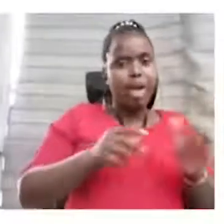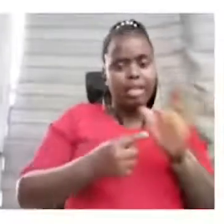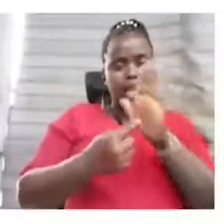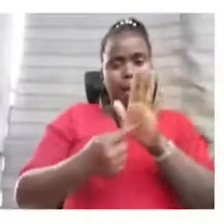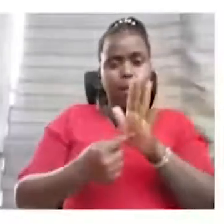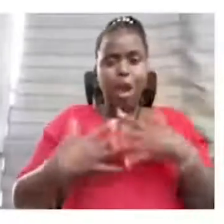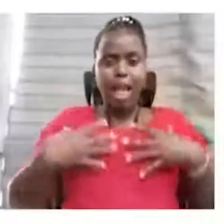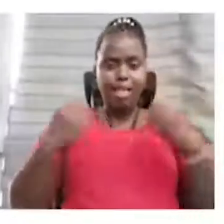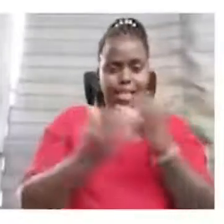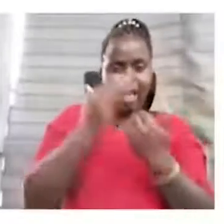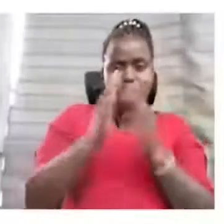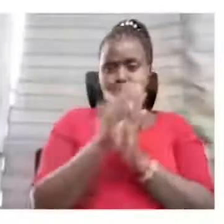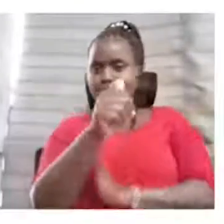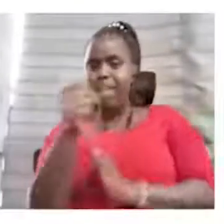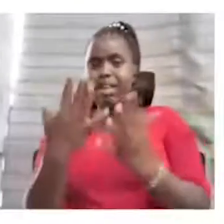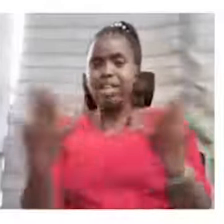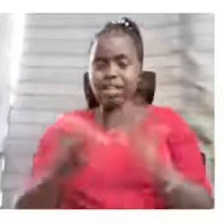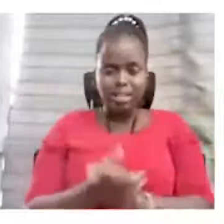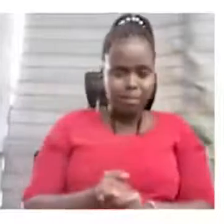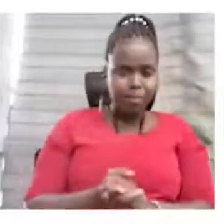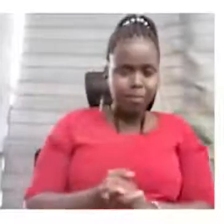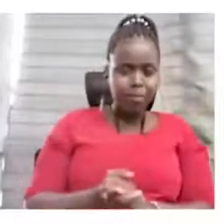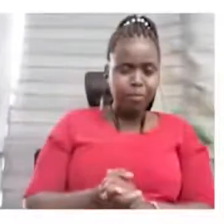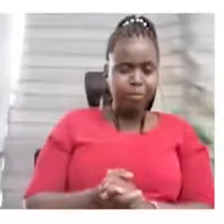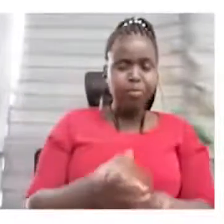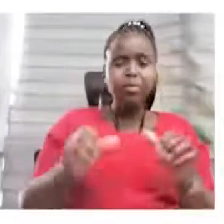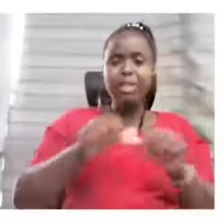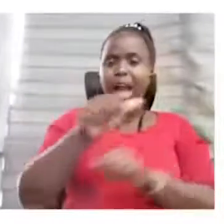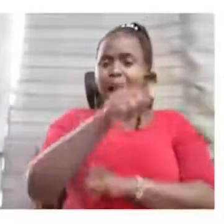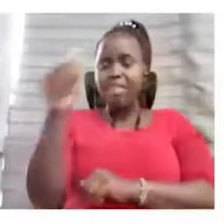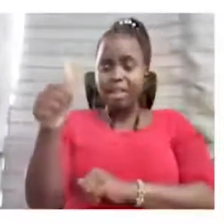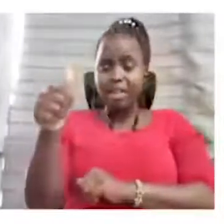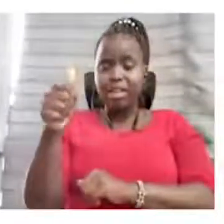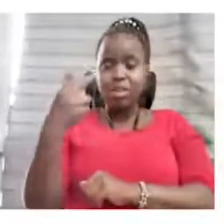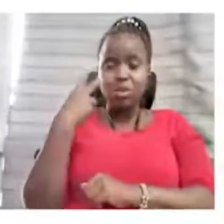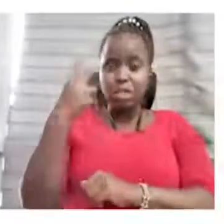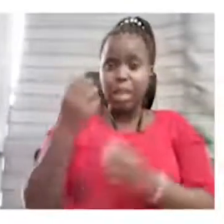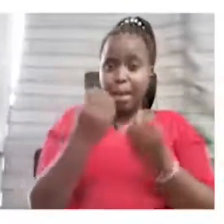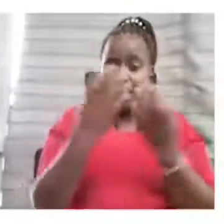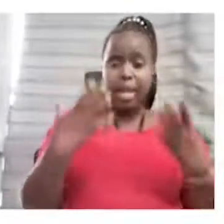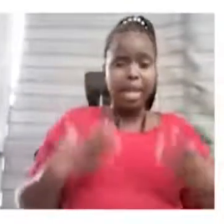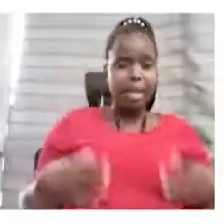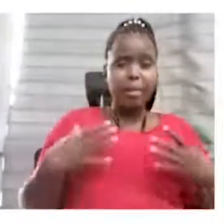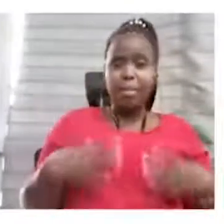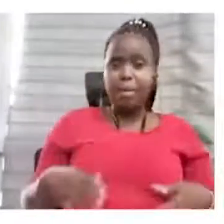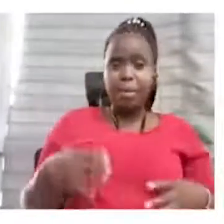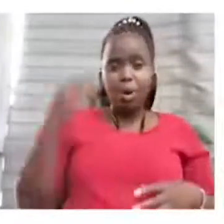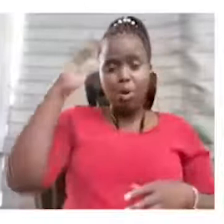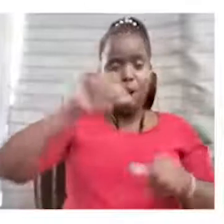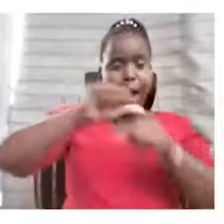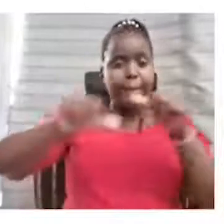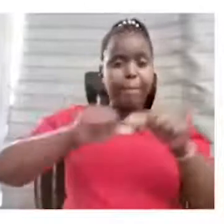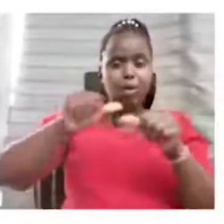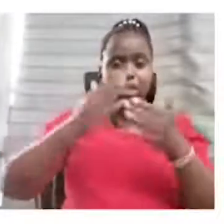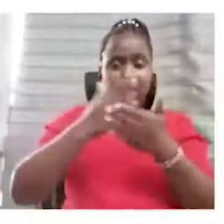things. Knowledge and skills. So a lot of people don't know about accessible handsets. A lot of people do not